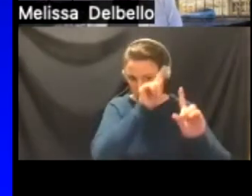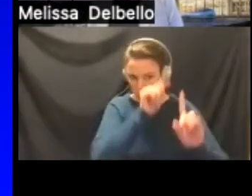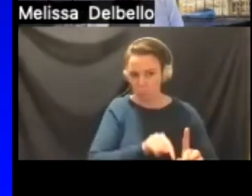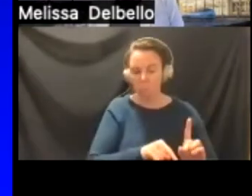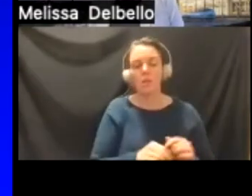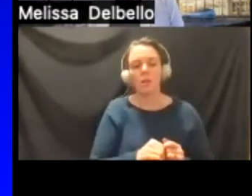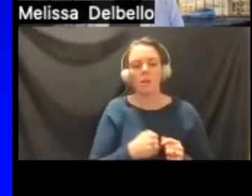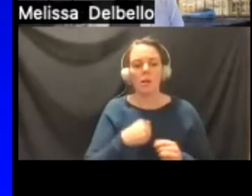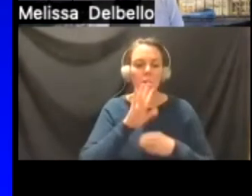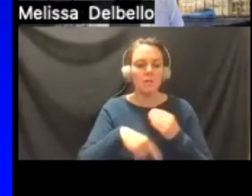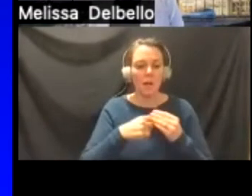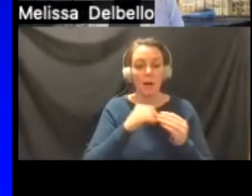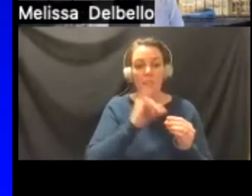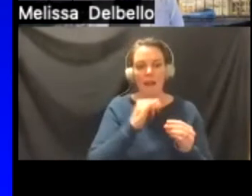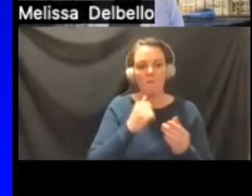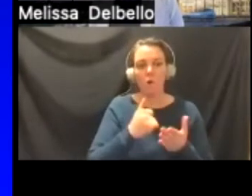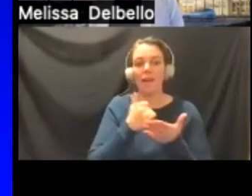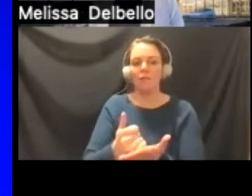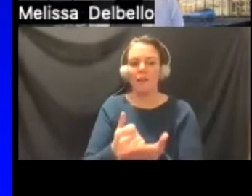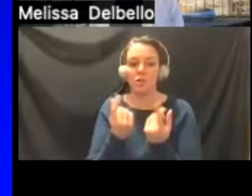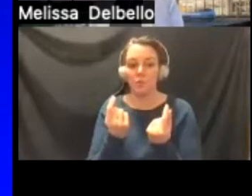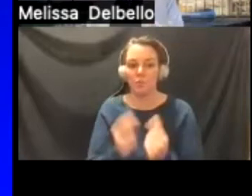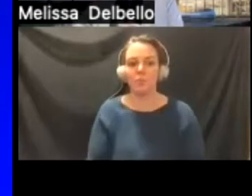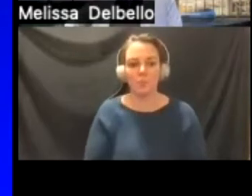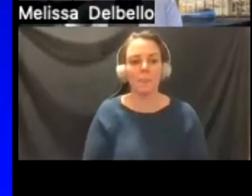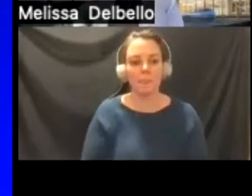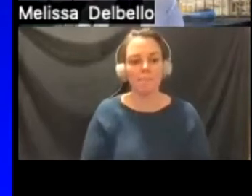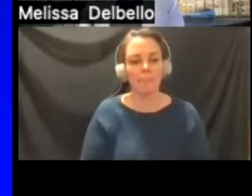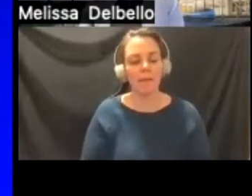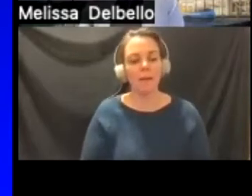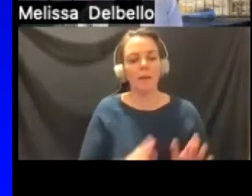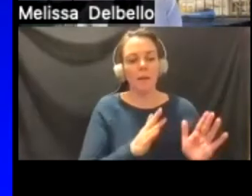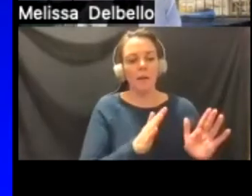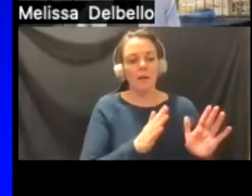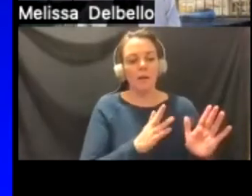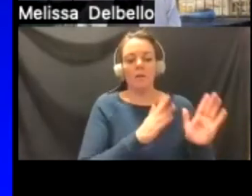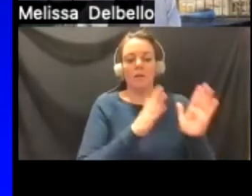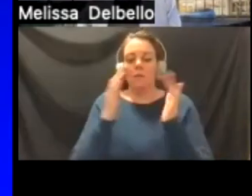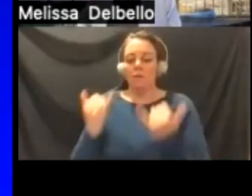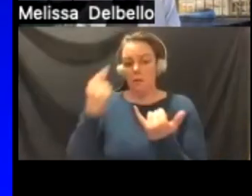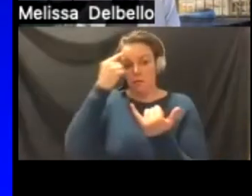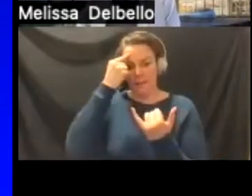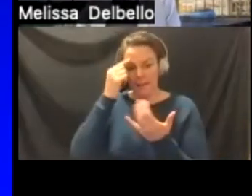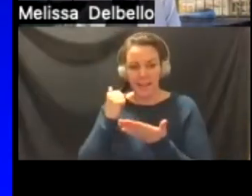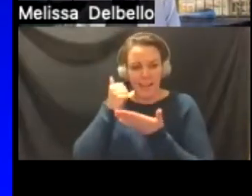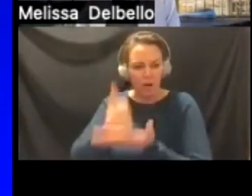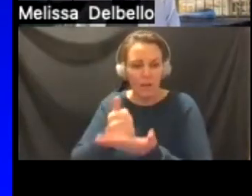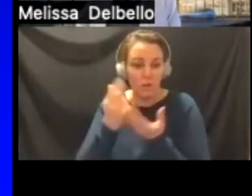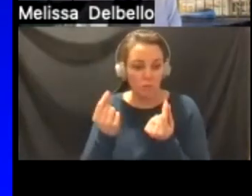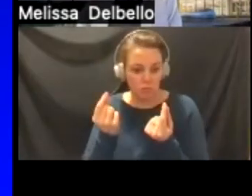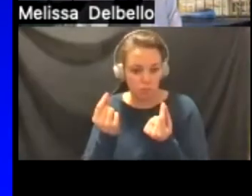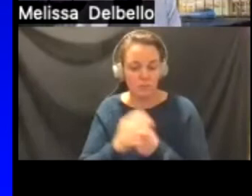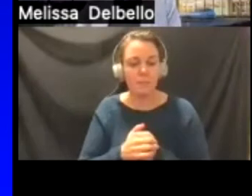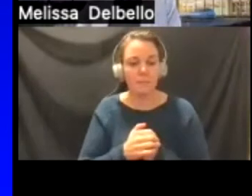we talk about interventions. But moving towards intervention, you might imagine, depending on